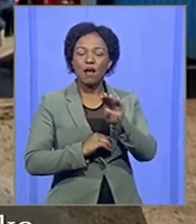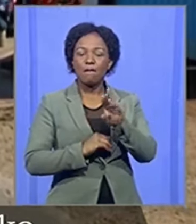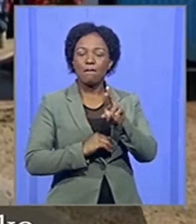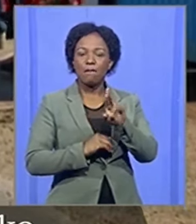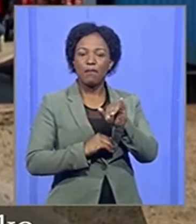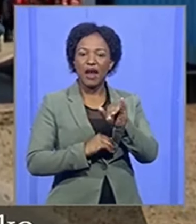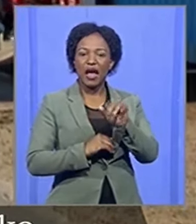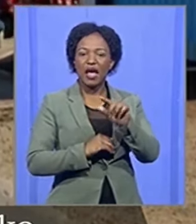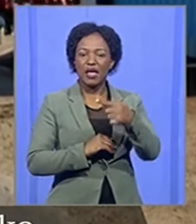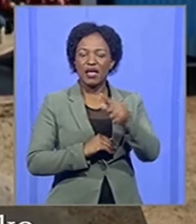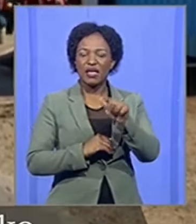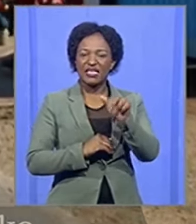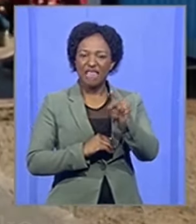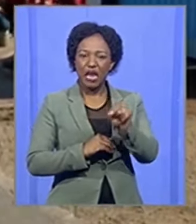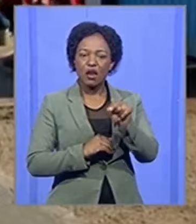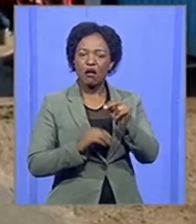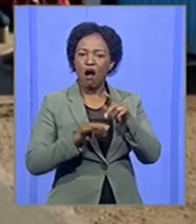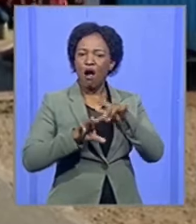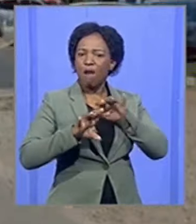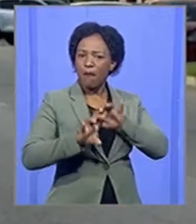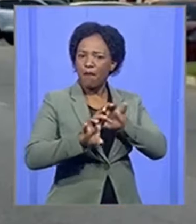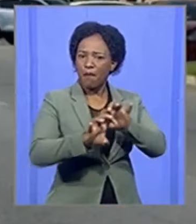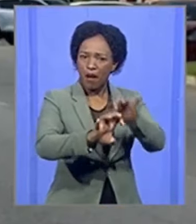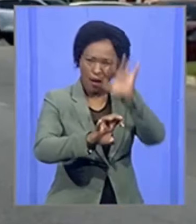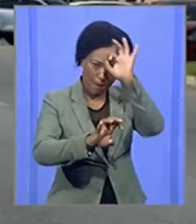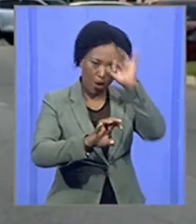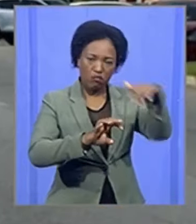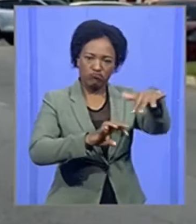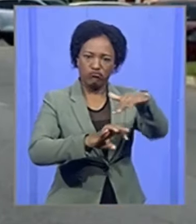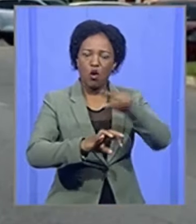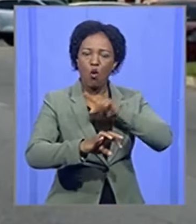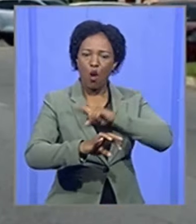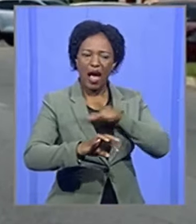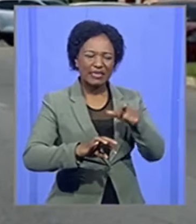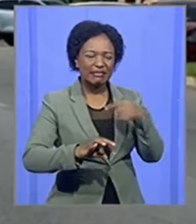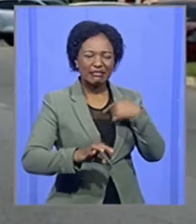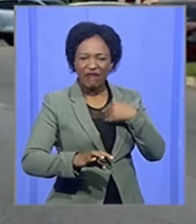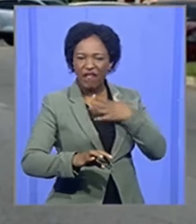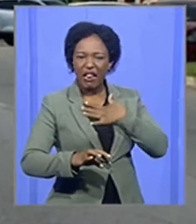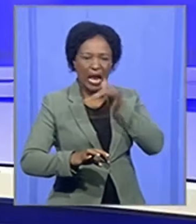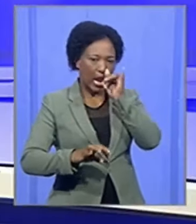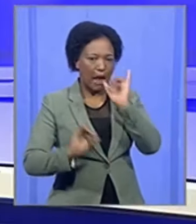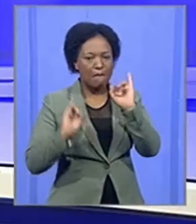maphodisa se ka ge ba tlhobaetšwa ke bosenyi bjo bo ba hlokišago boroko tikologong ye.